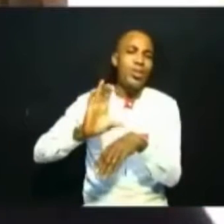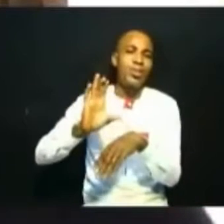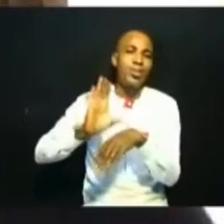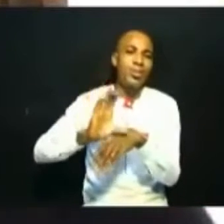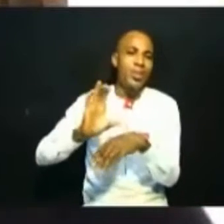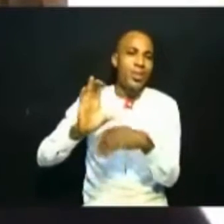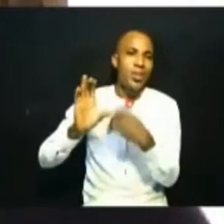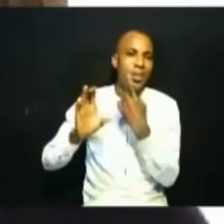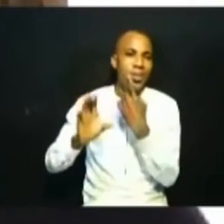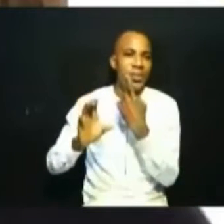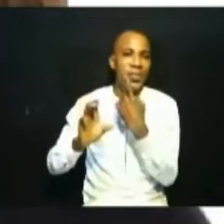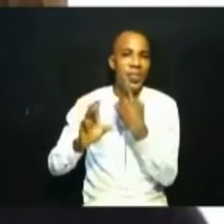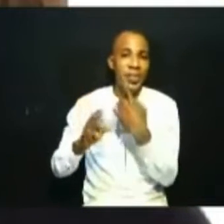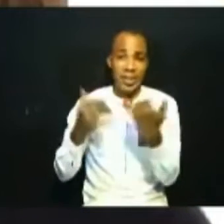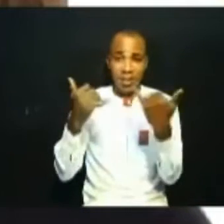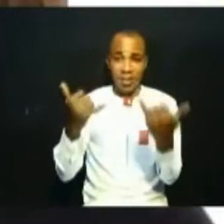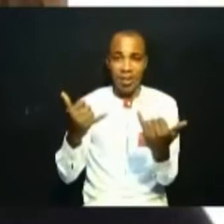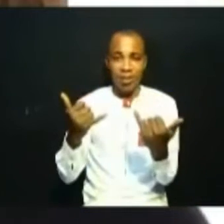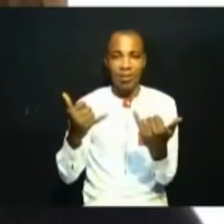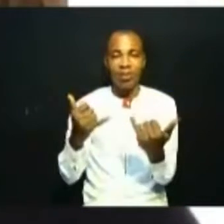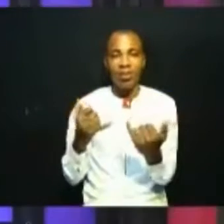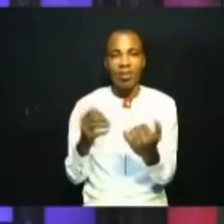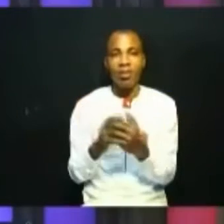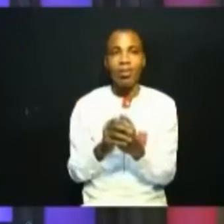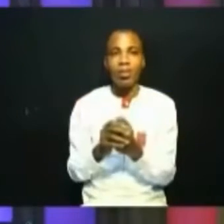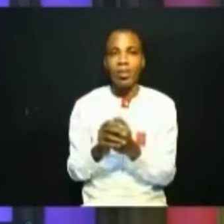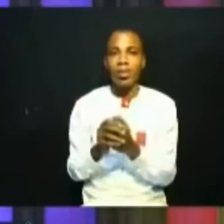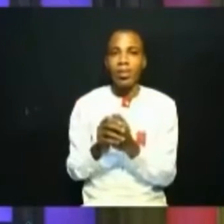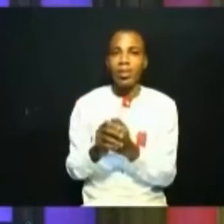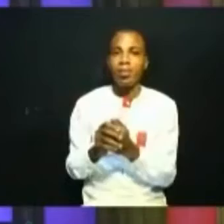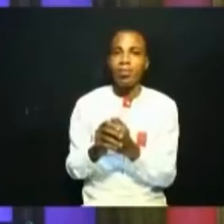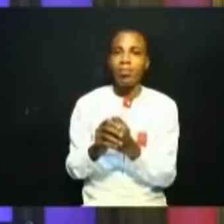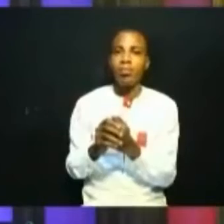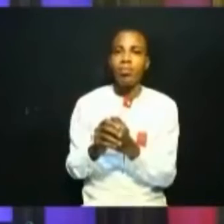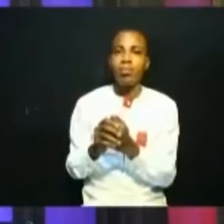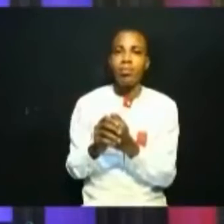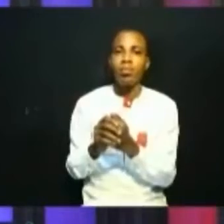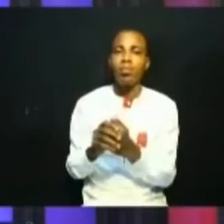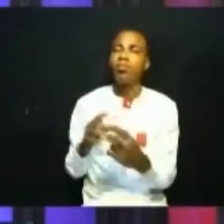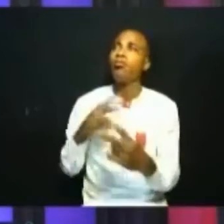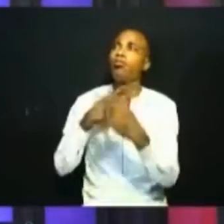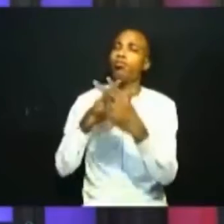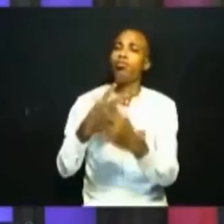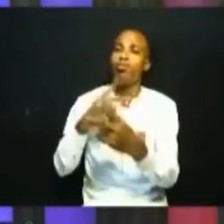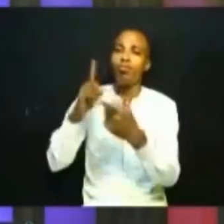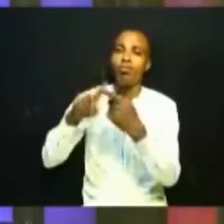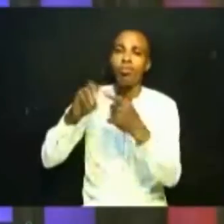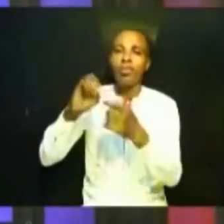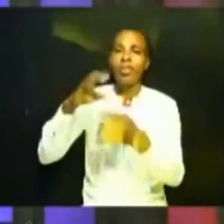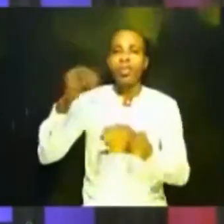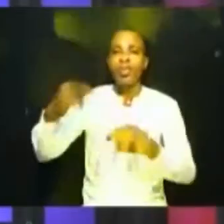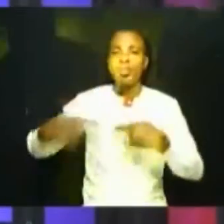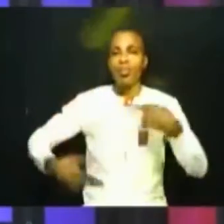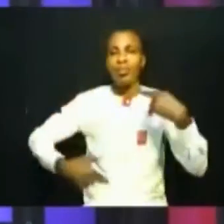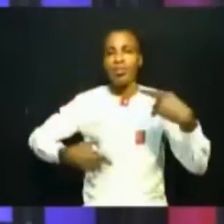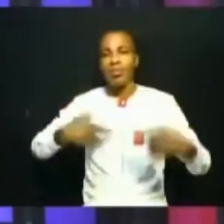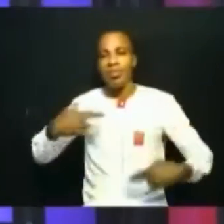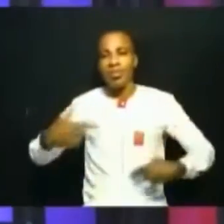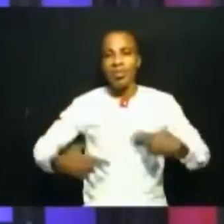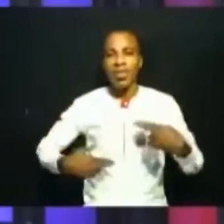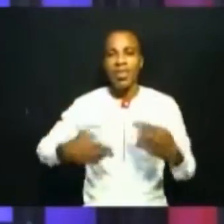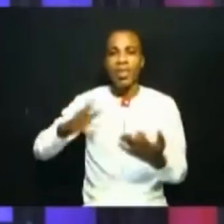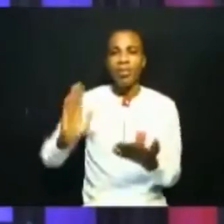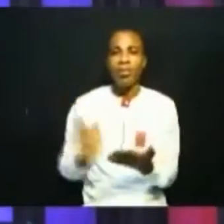Okay, we want to move to the chorus. Momo no se in Yerusi